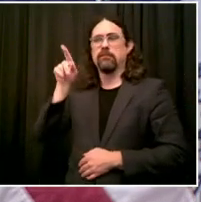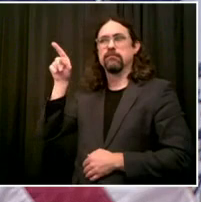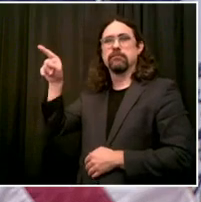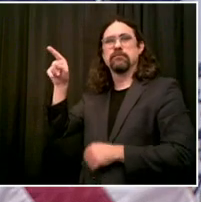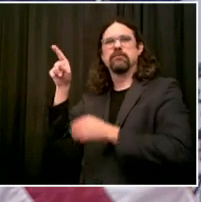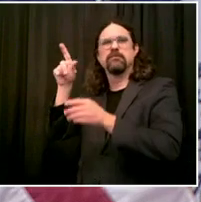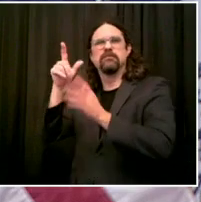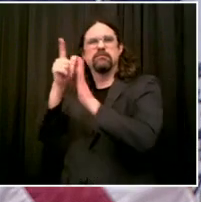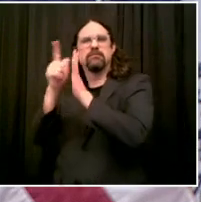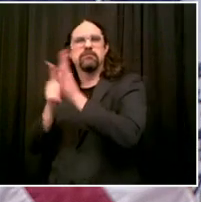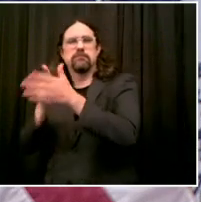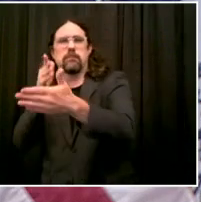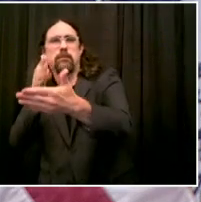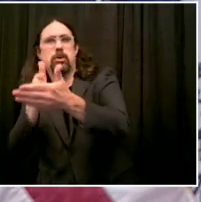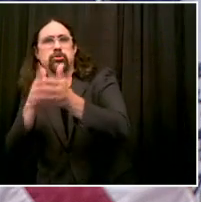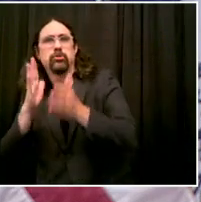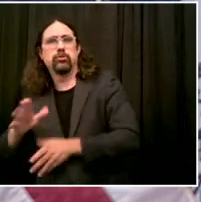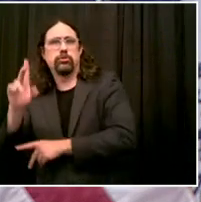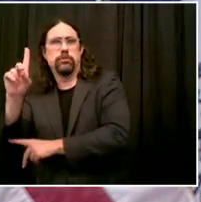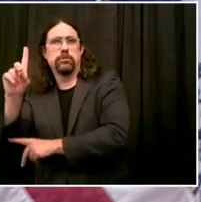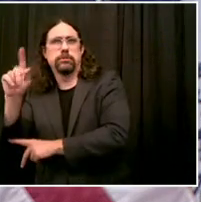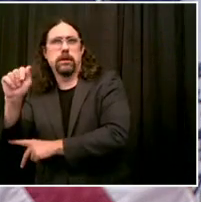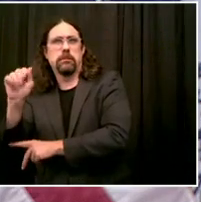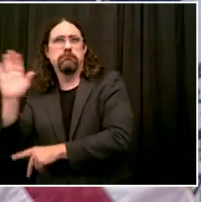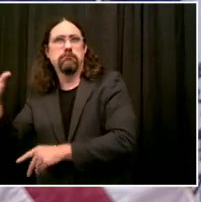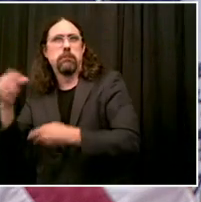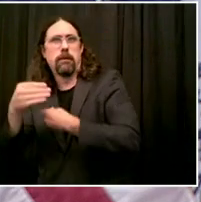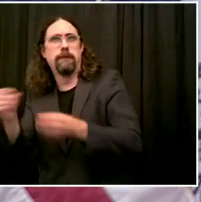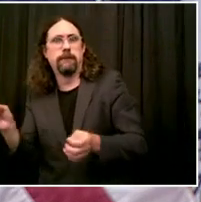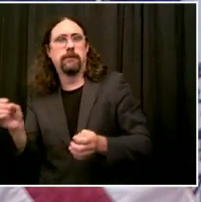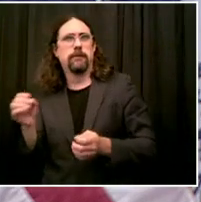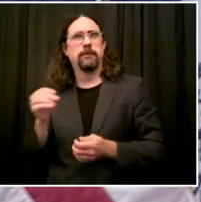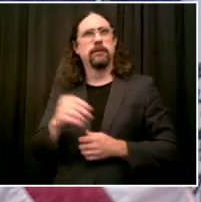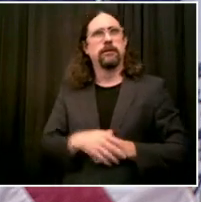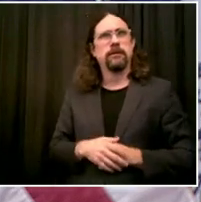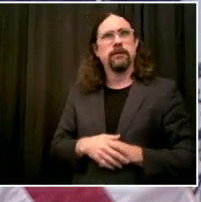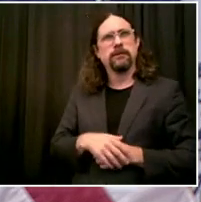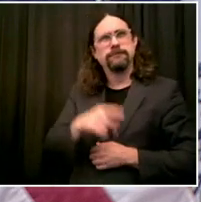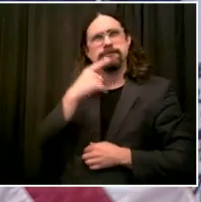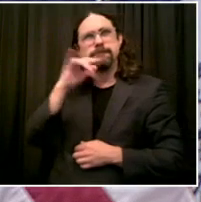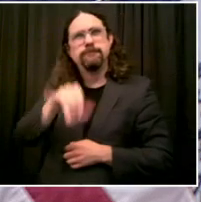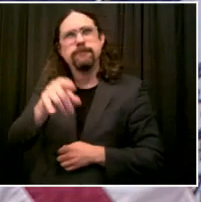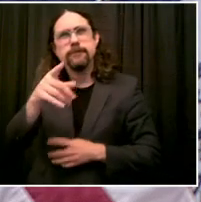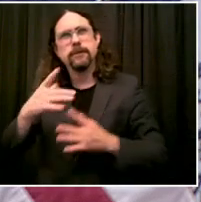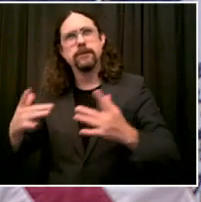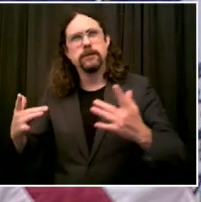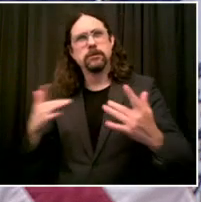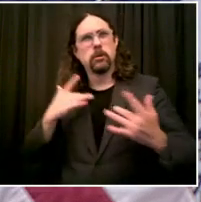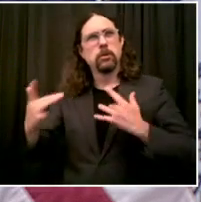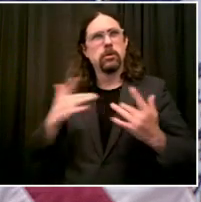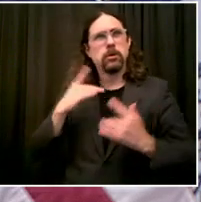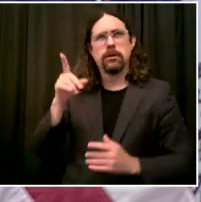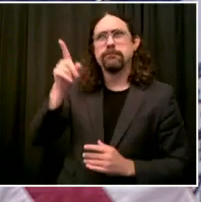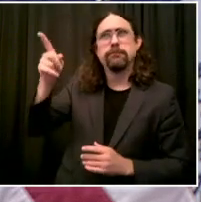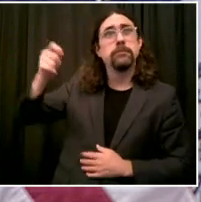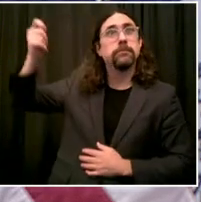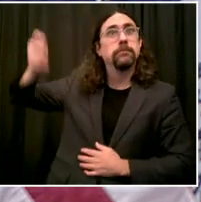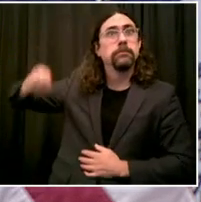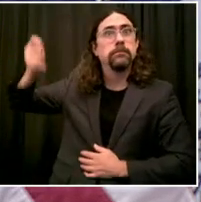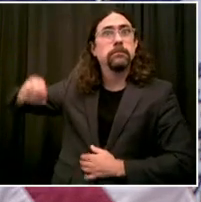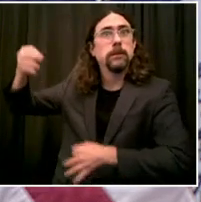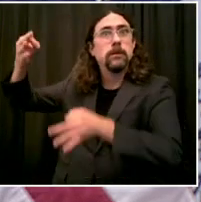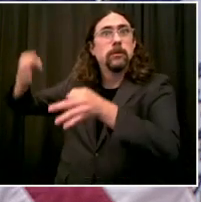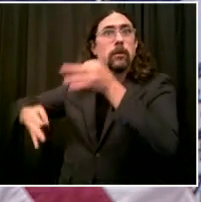prosecutions are a bit uneven. And I'm just wondering if you can be a little more specific. Is there a particular